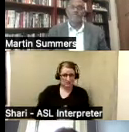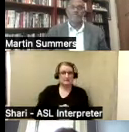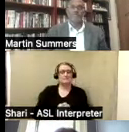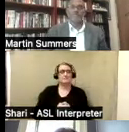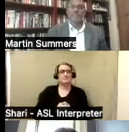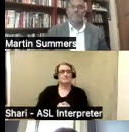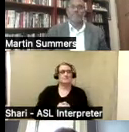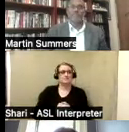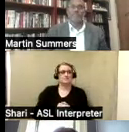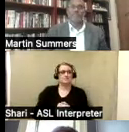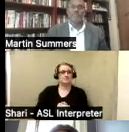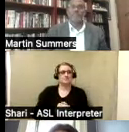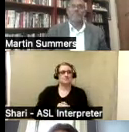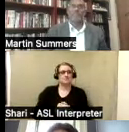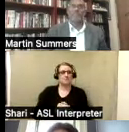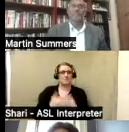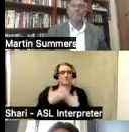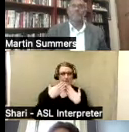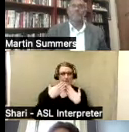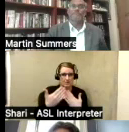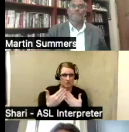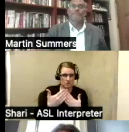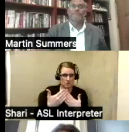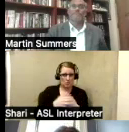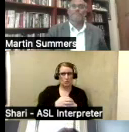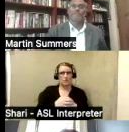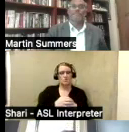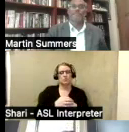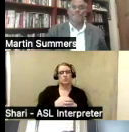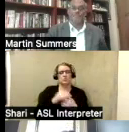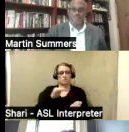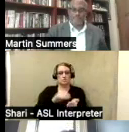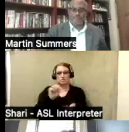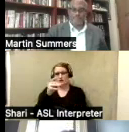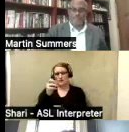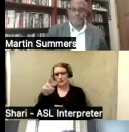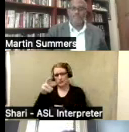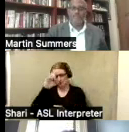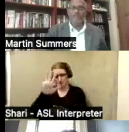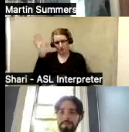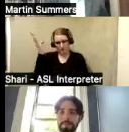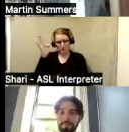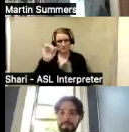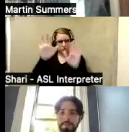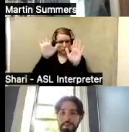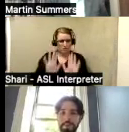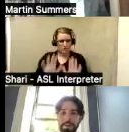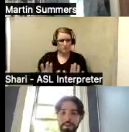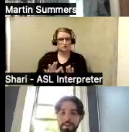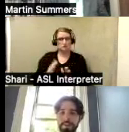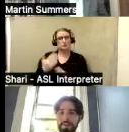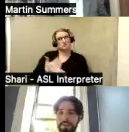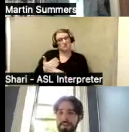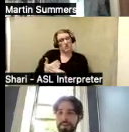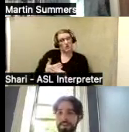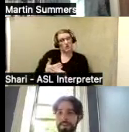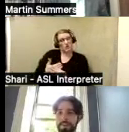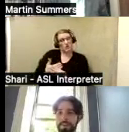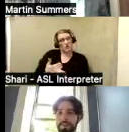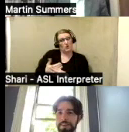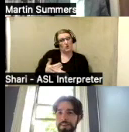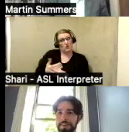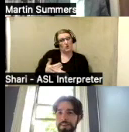And thank you, Dr. Summers, for your presentation. That was wonderful, disturbing, but excellent.